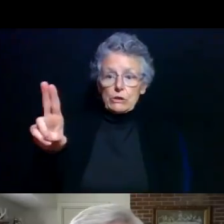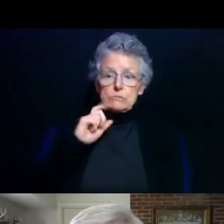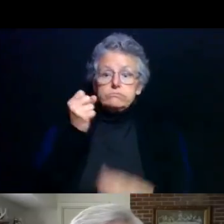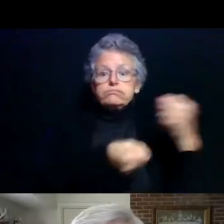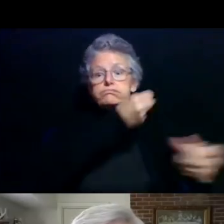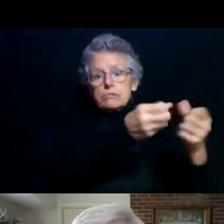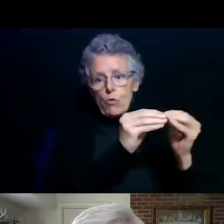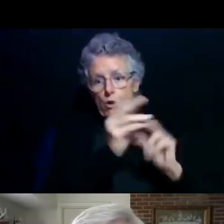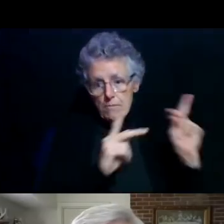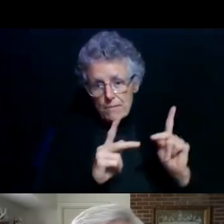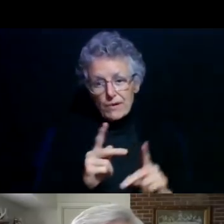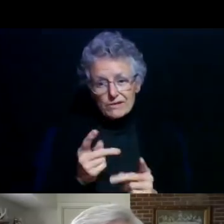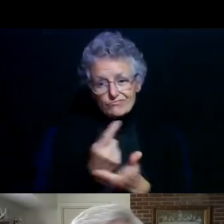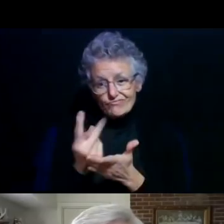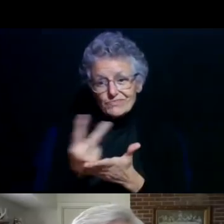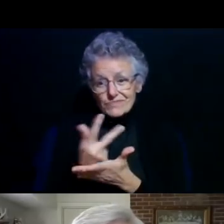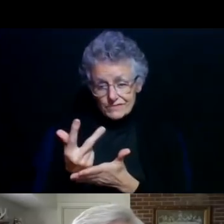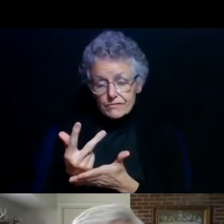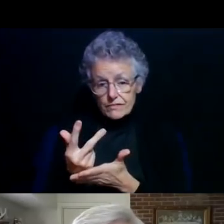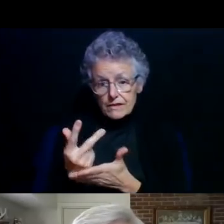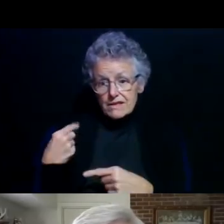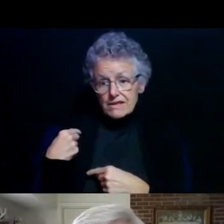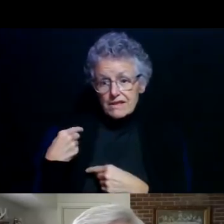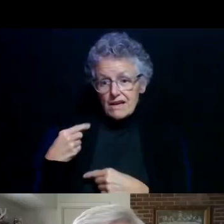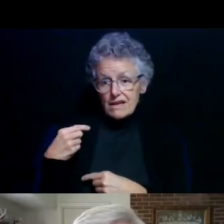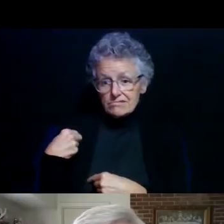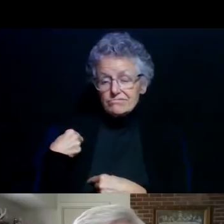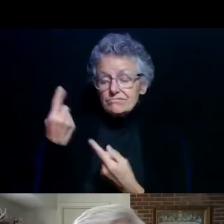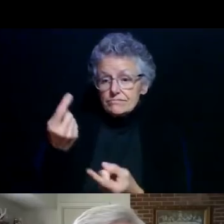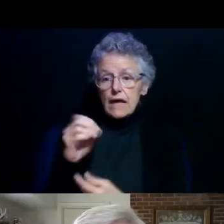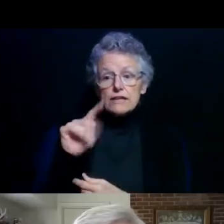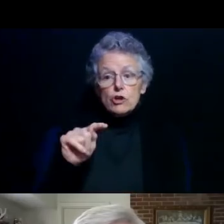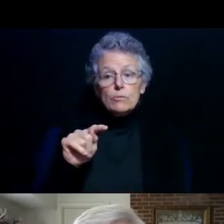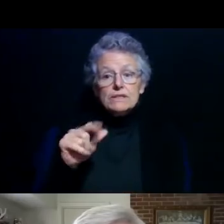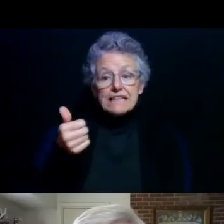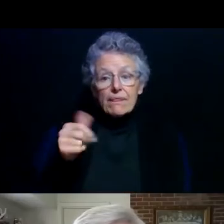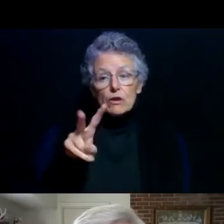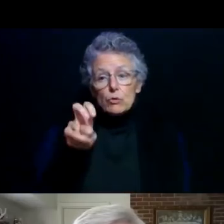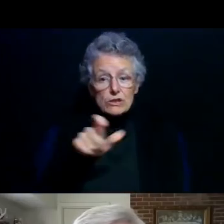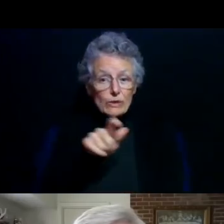weeks. And as of October 10th, there was 227